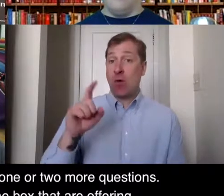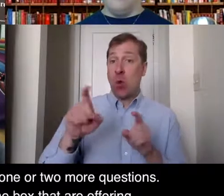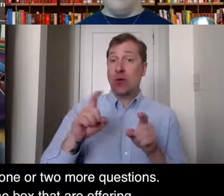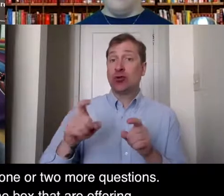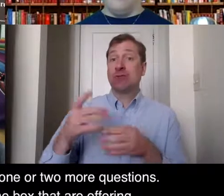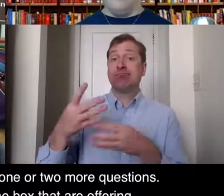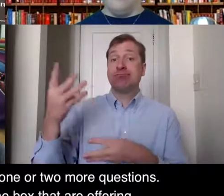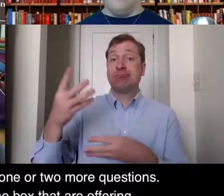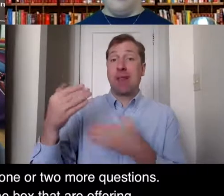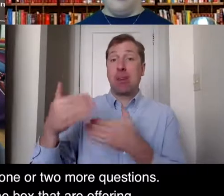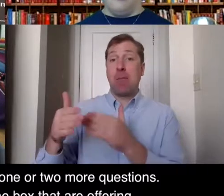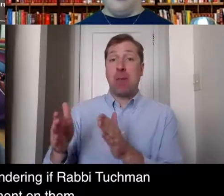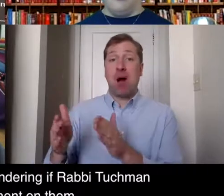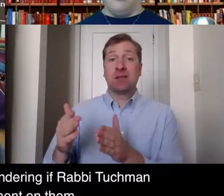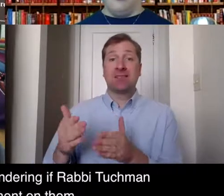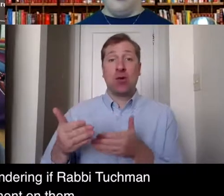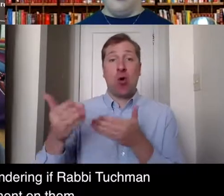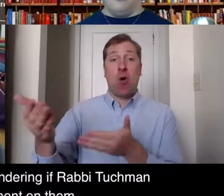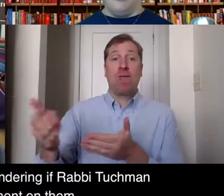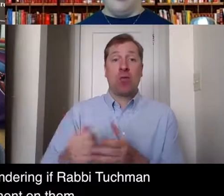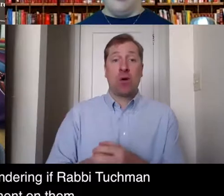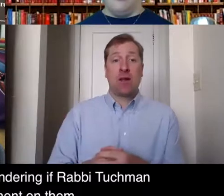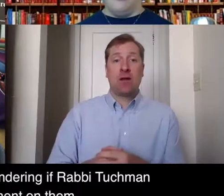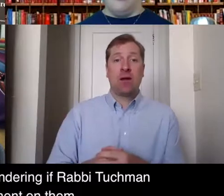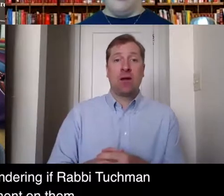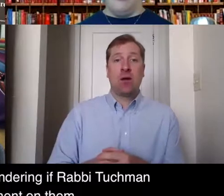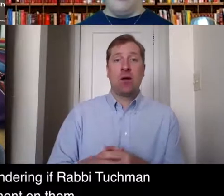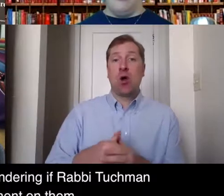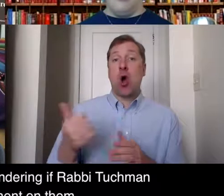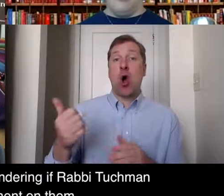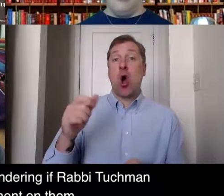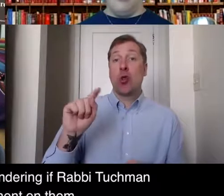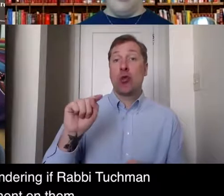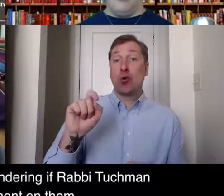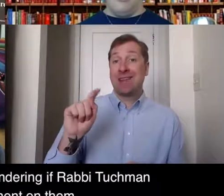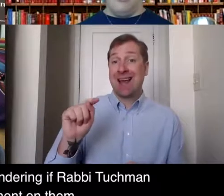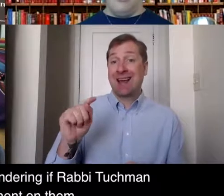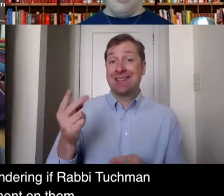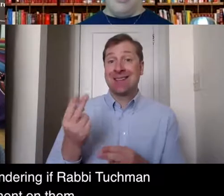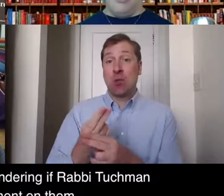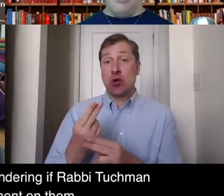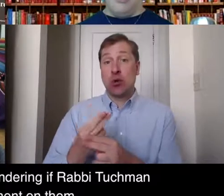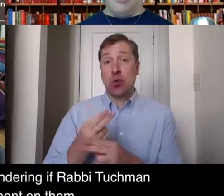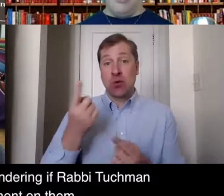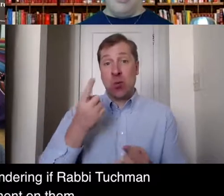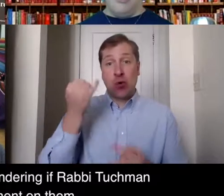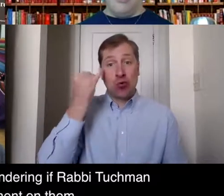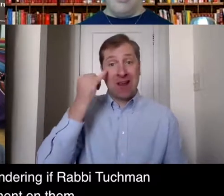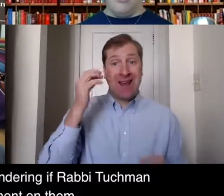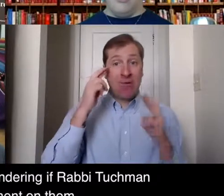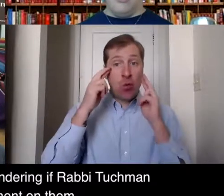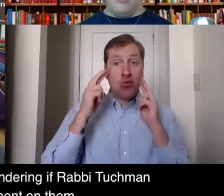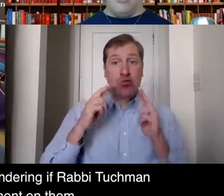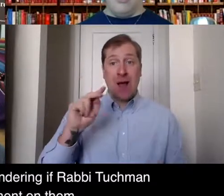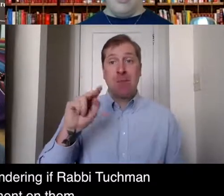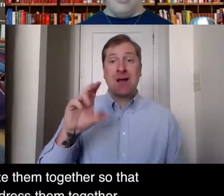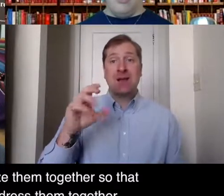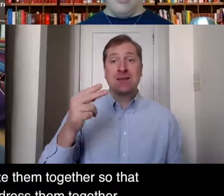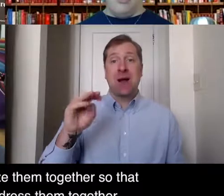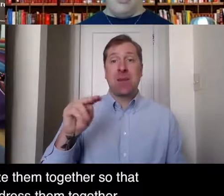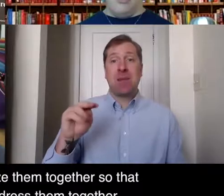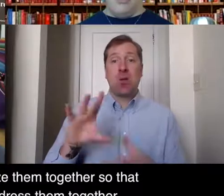are offering other text ideas and wondering if Rabbi Tuchman could comment on them. I'm